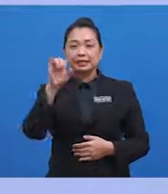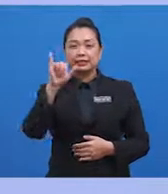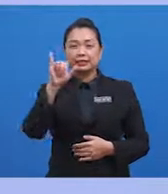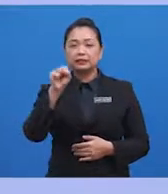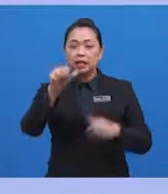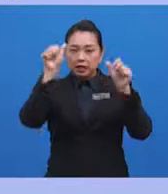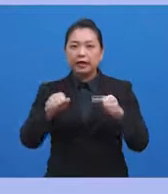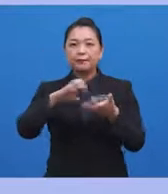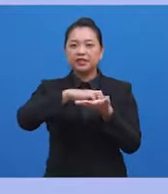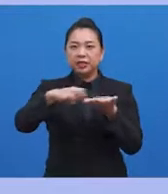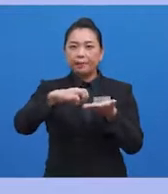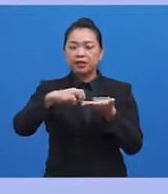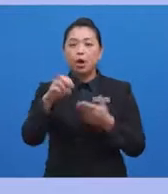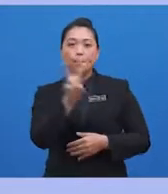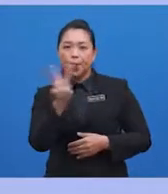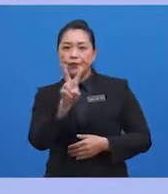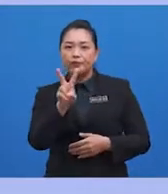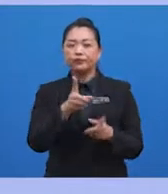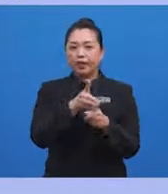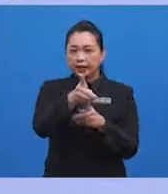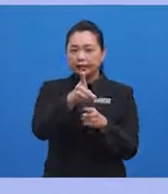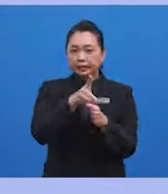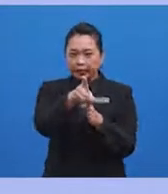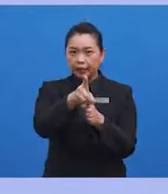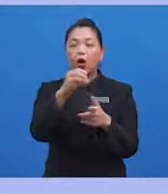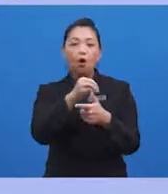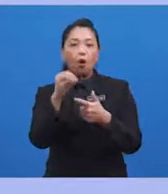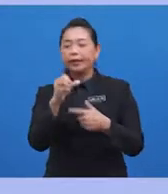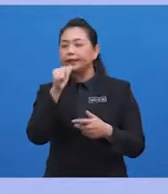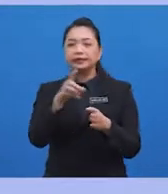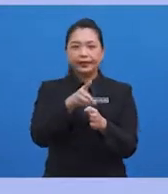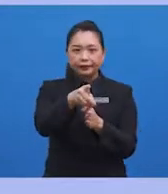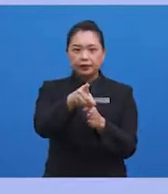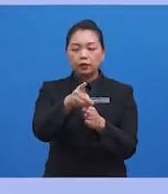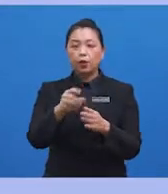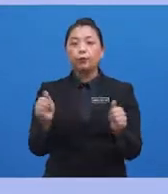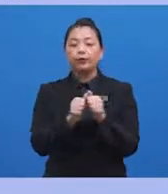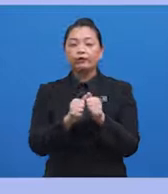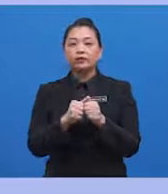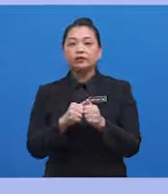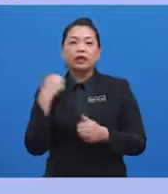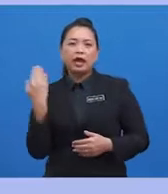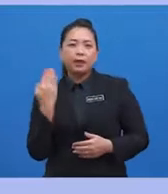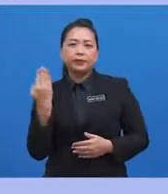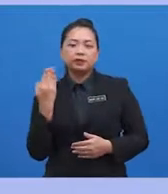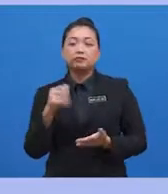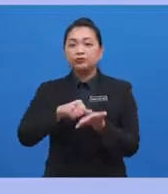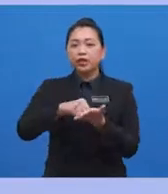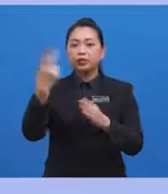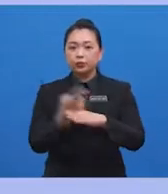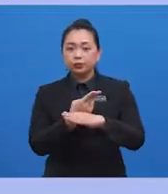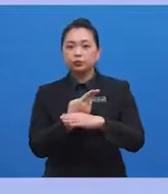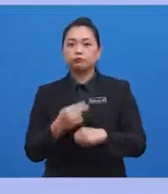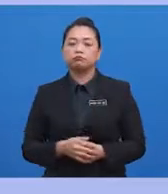be damaged both directly and indirectly by habitual drug use over a period of many years.